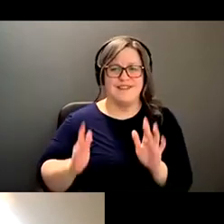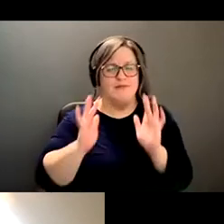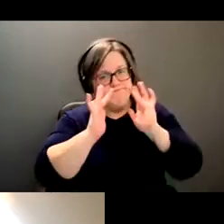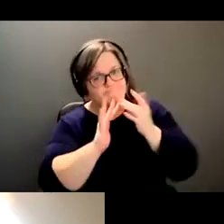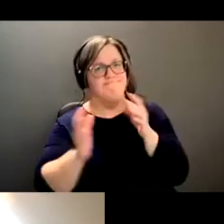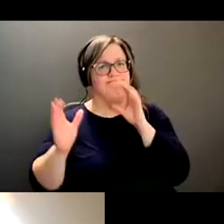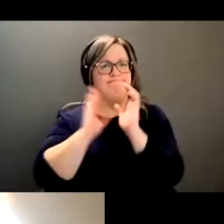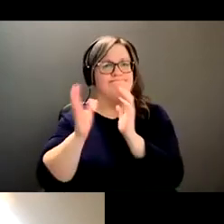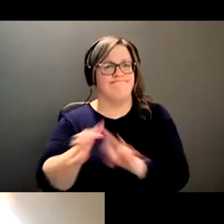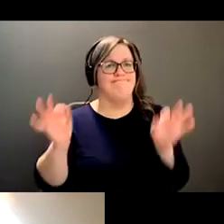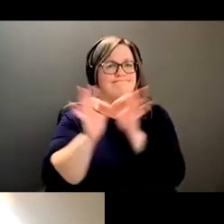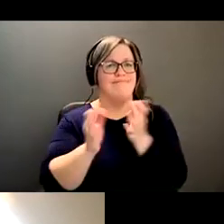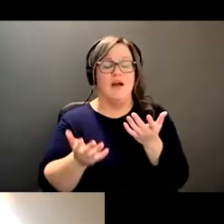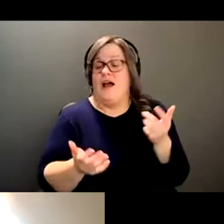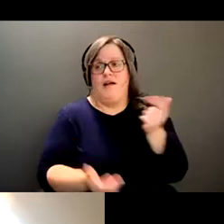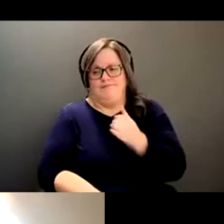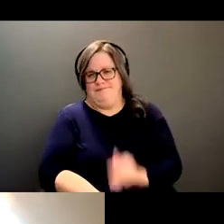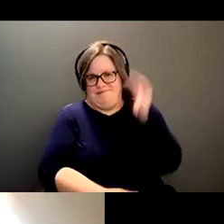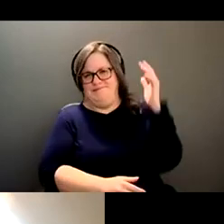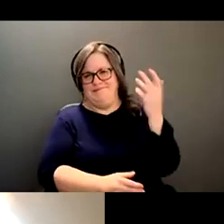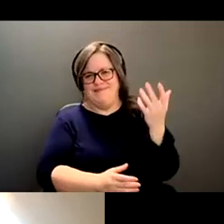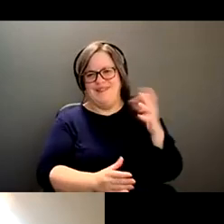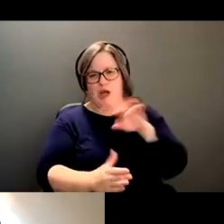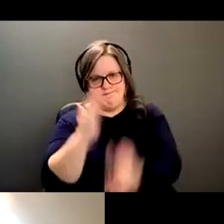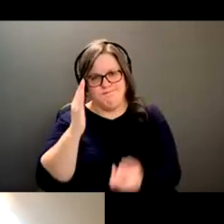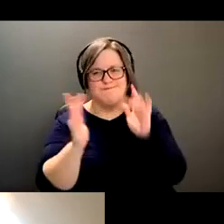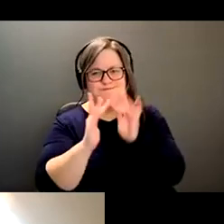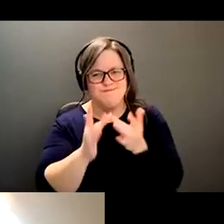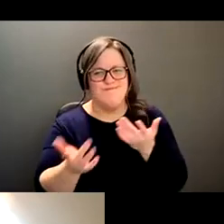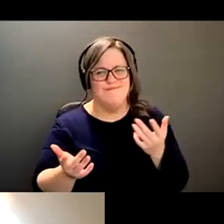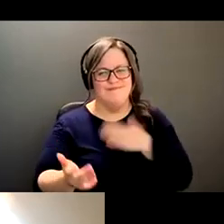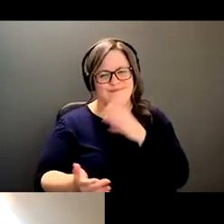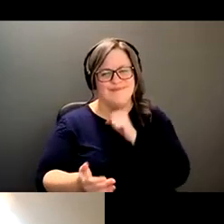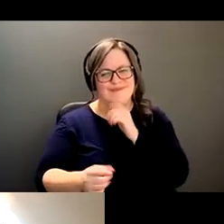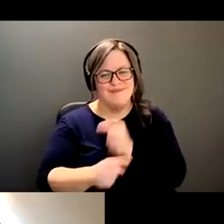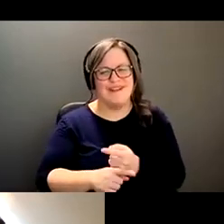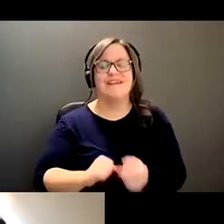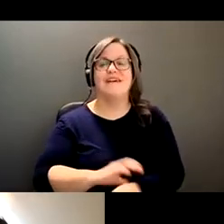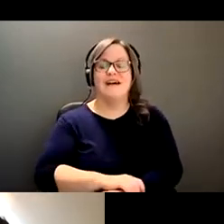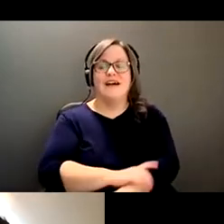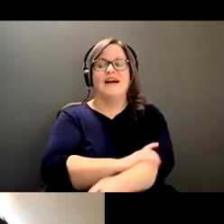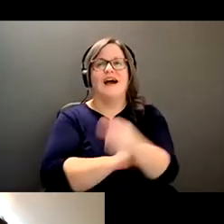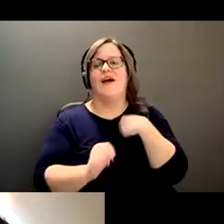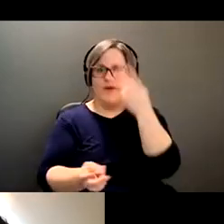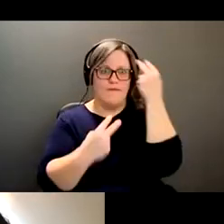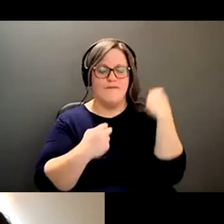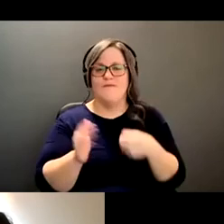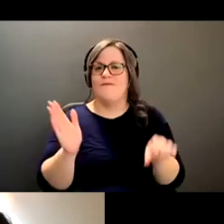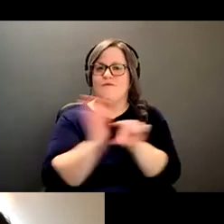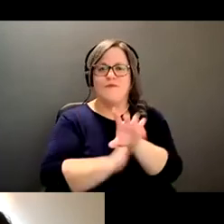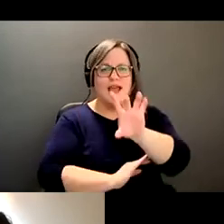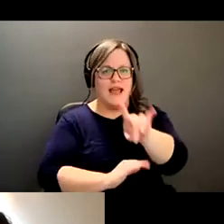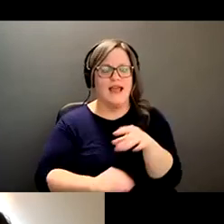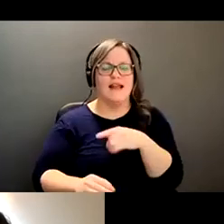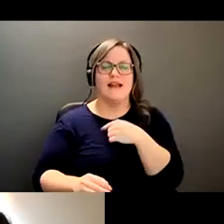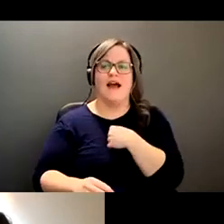I'm a child of the internet, right? So it's like I remember, being in like grade 8 and like downloading things